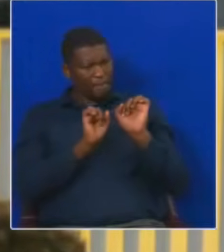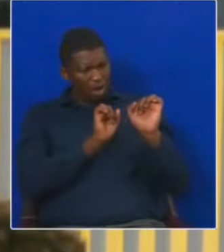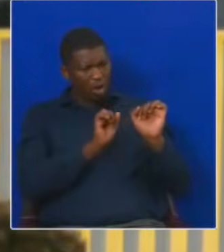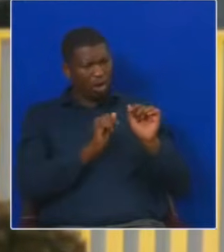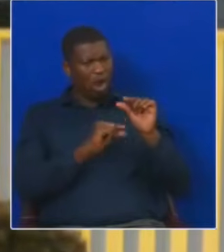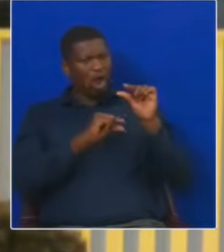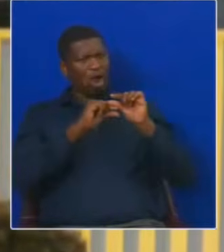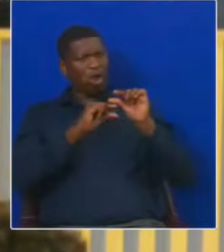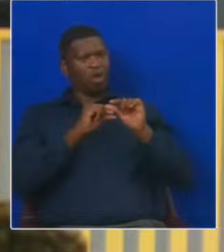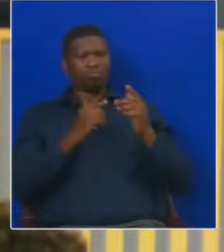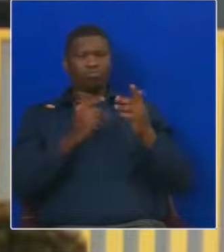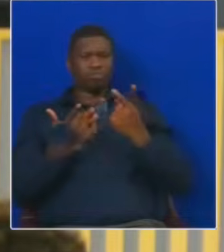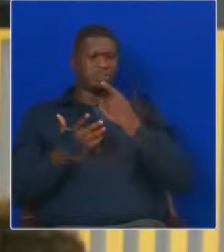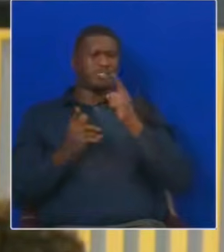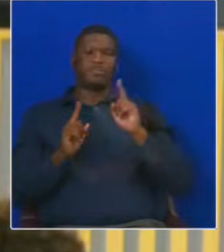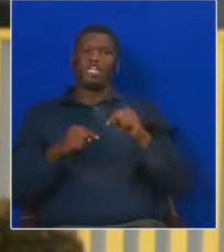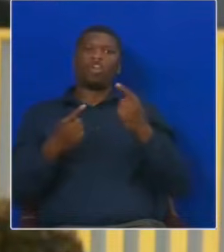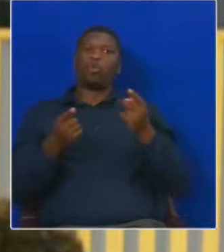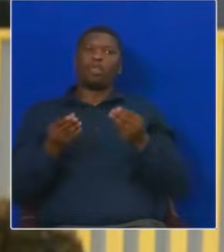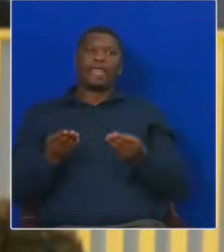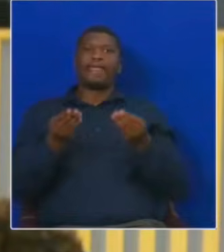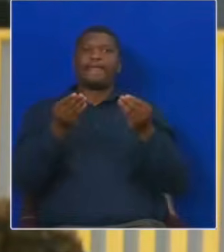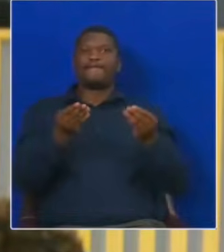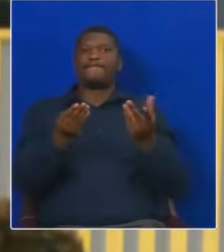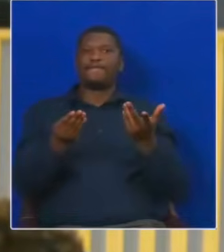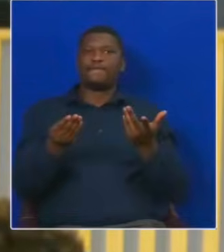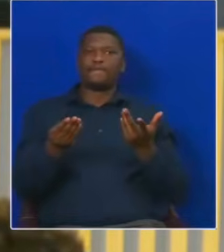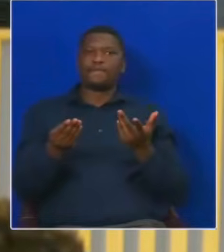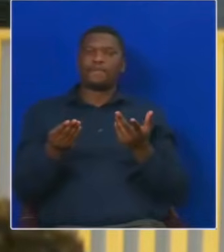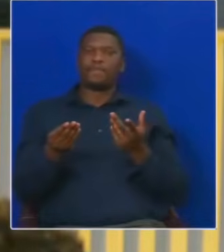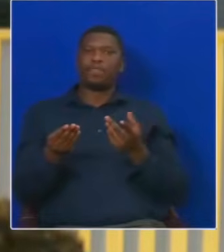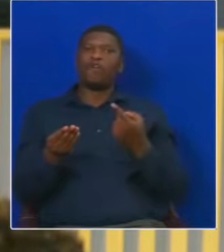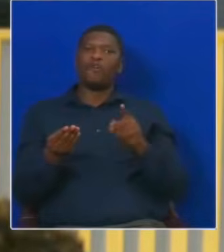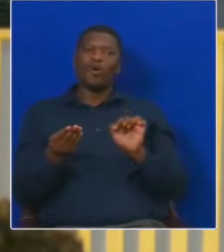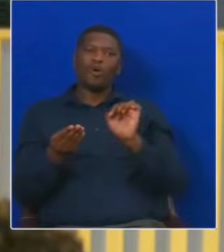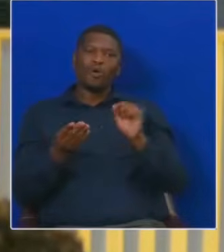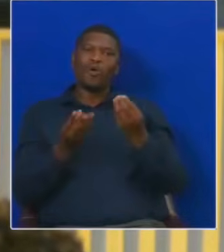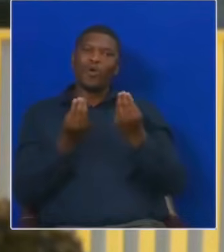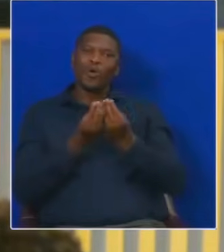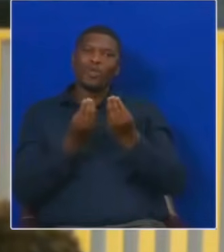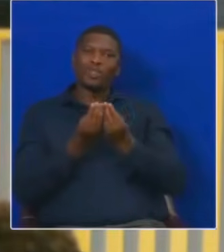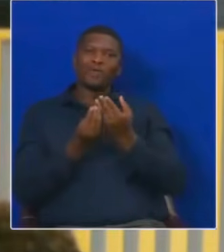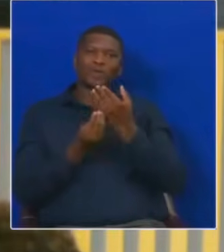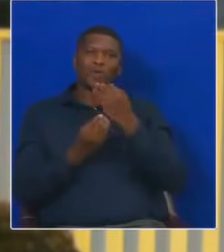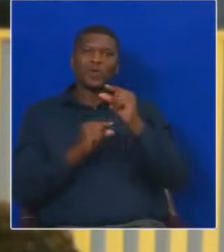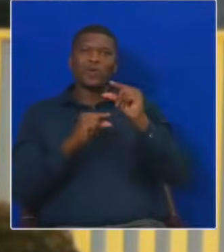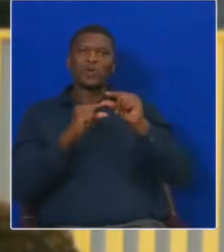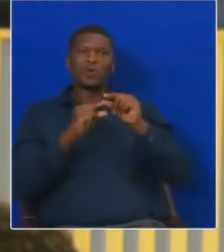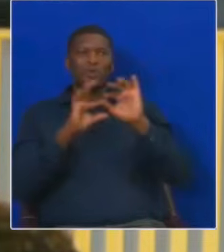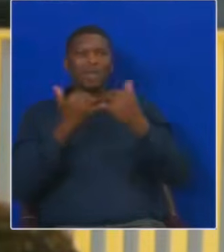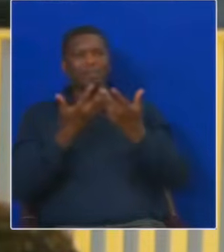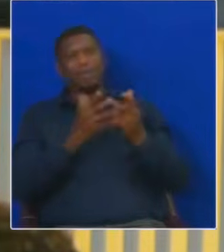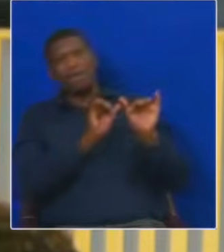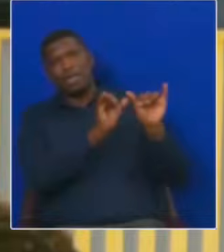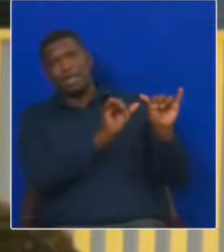a warrant of arrest, a search warrant for the company